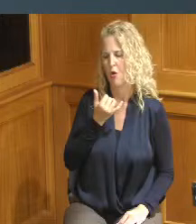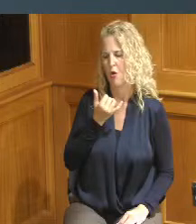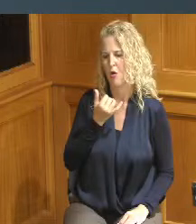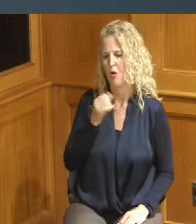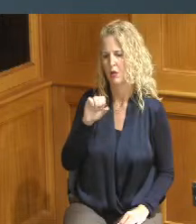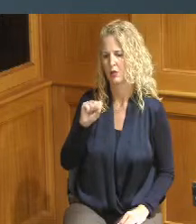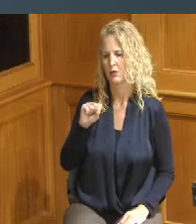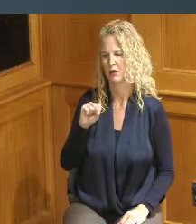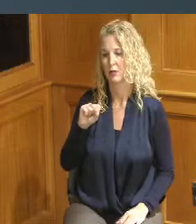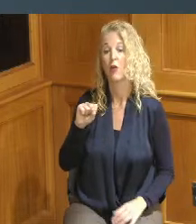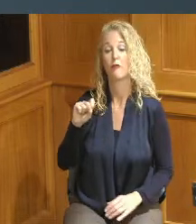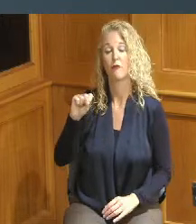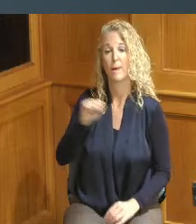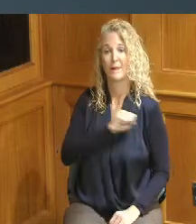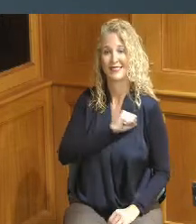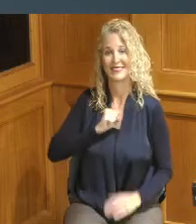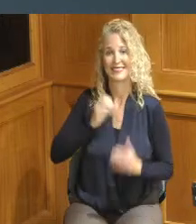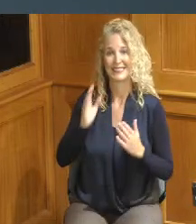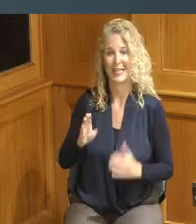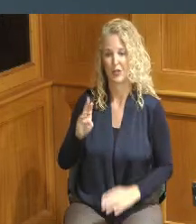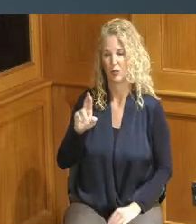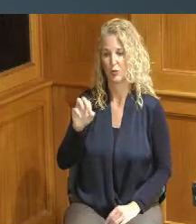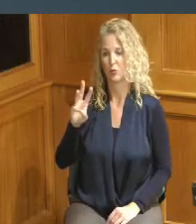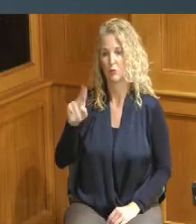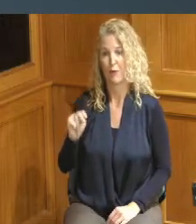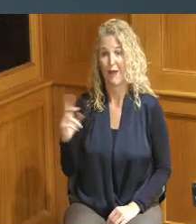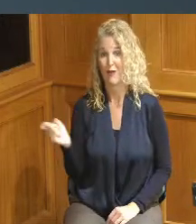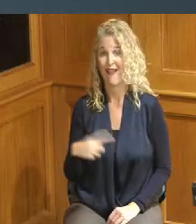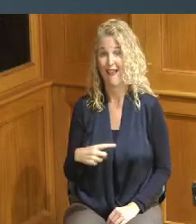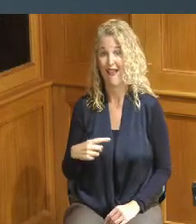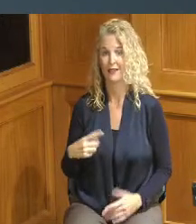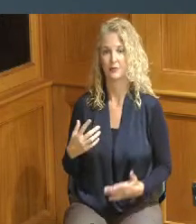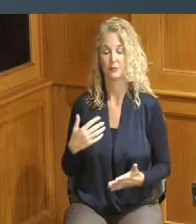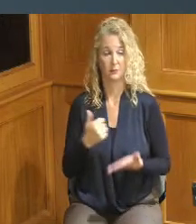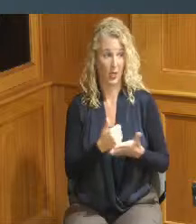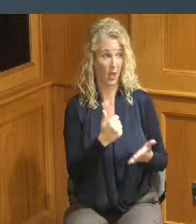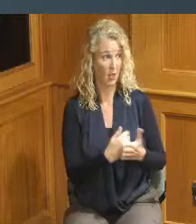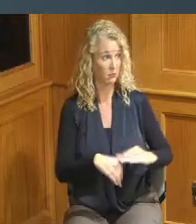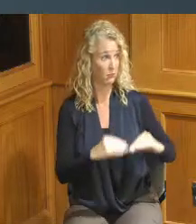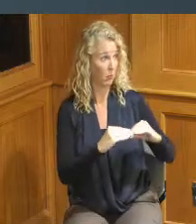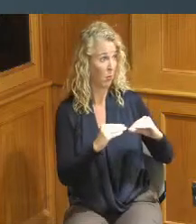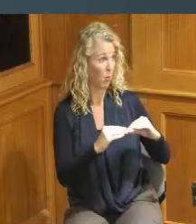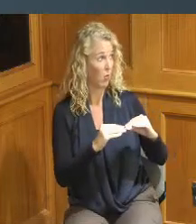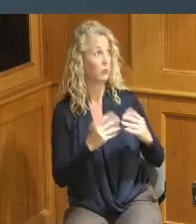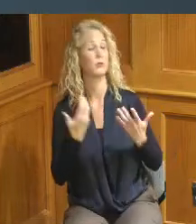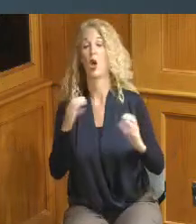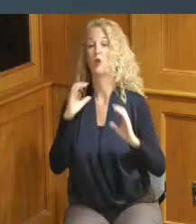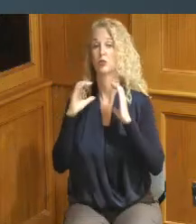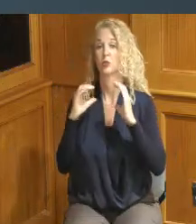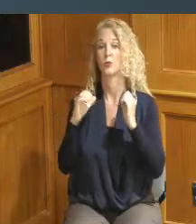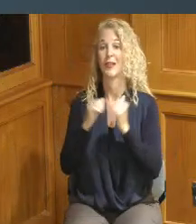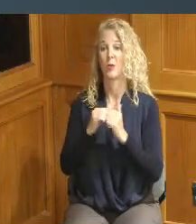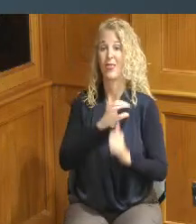from Sherrod Brown's office, Senator Sherrod Brown's office. What else can we do? Talked directly with Congressman